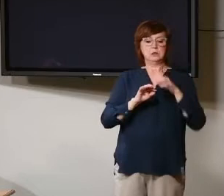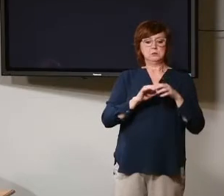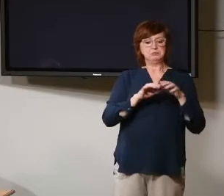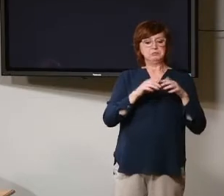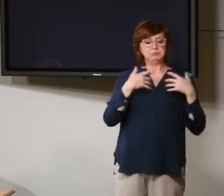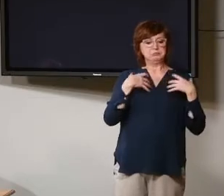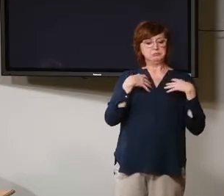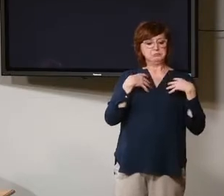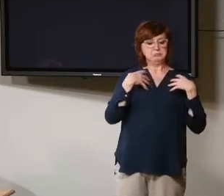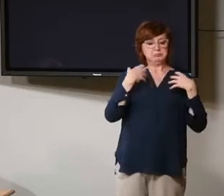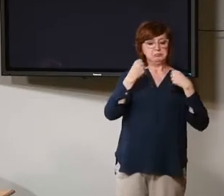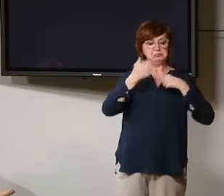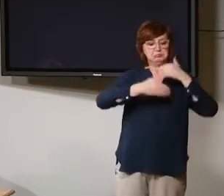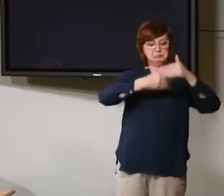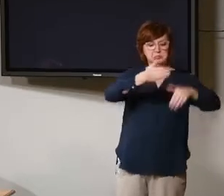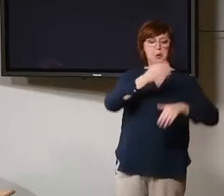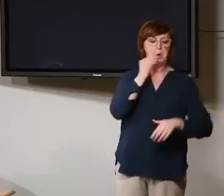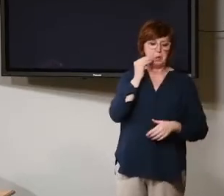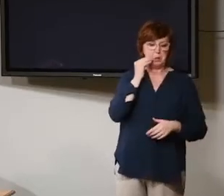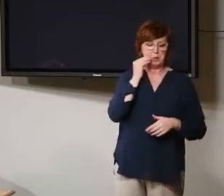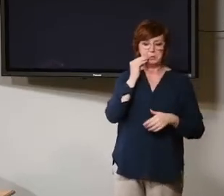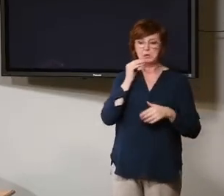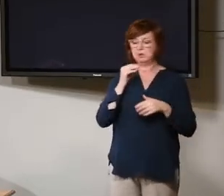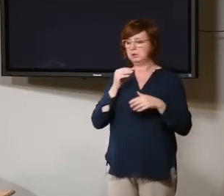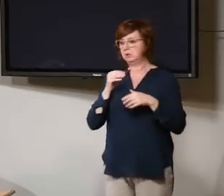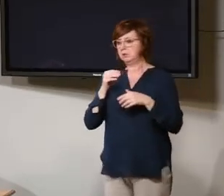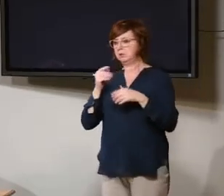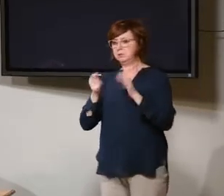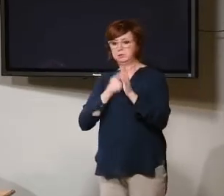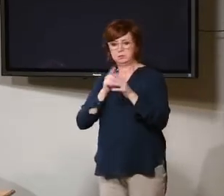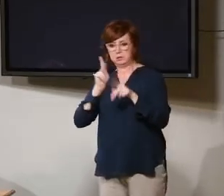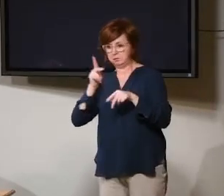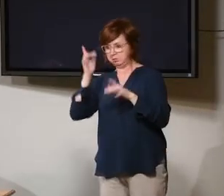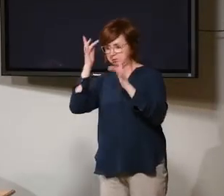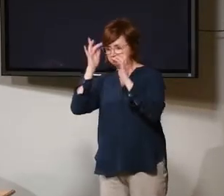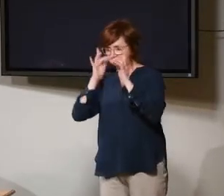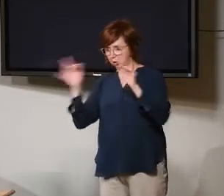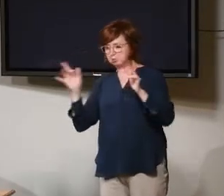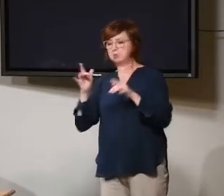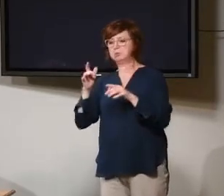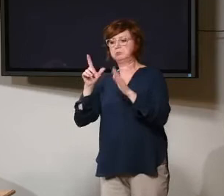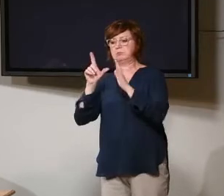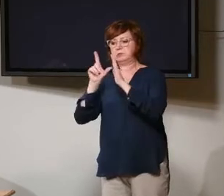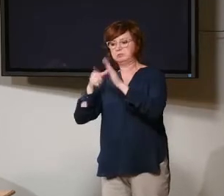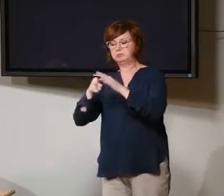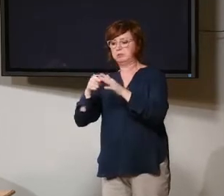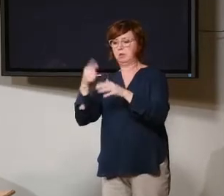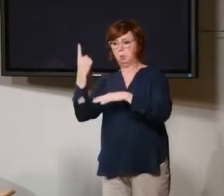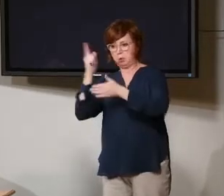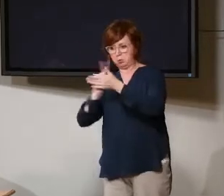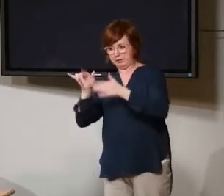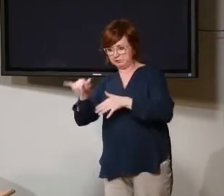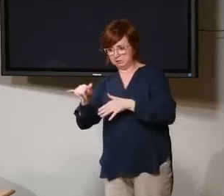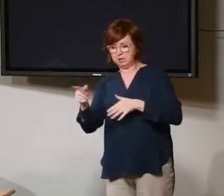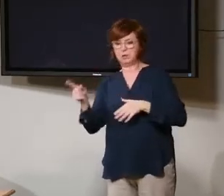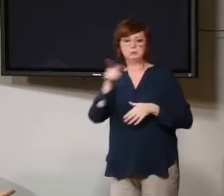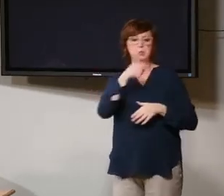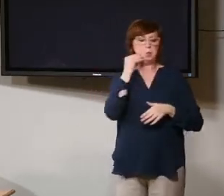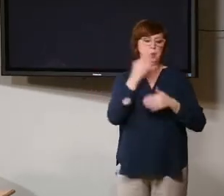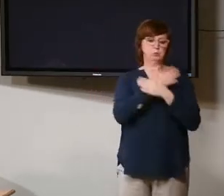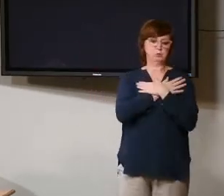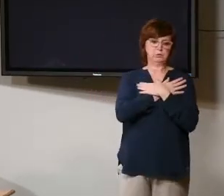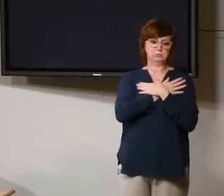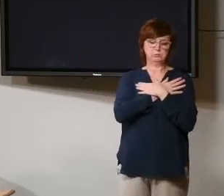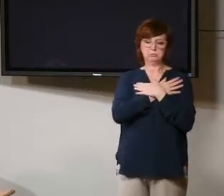then can again come home and stay at home till they've cleared the infection. But a few may require a longer hospital stay or